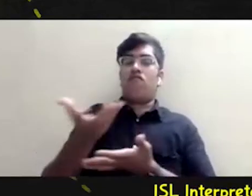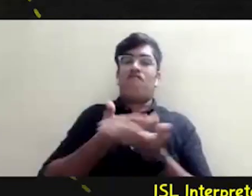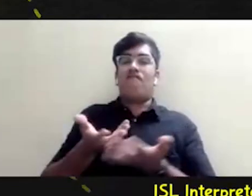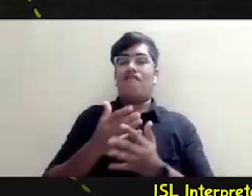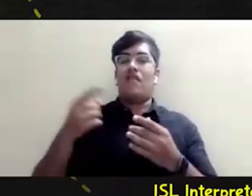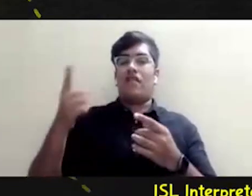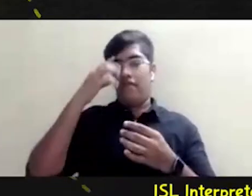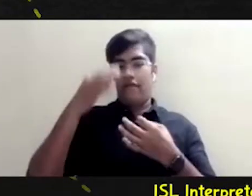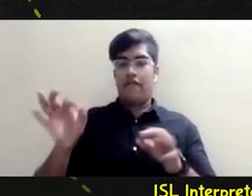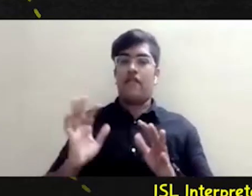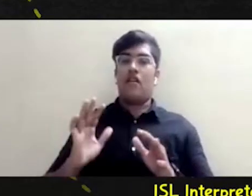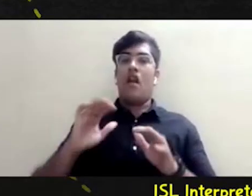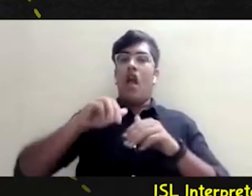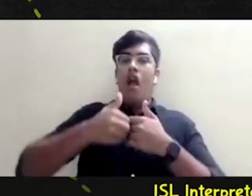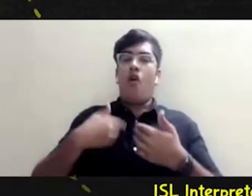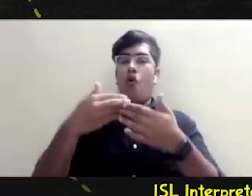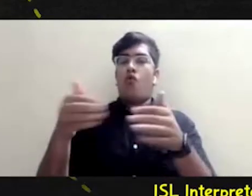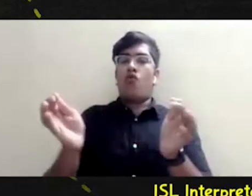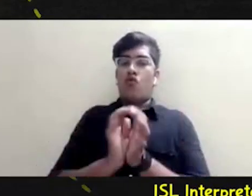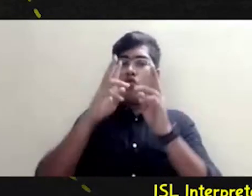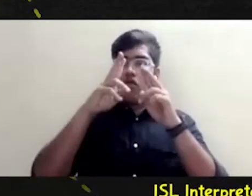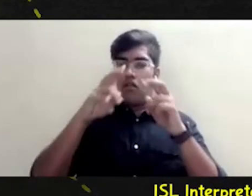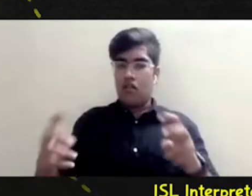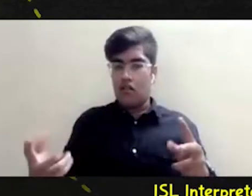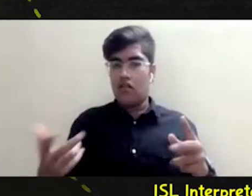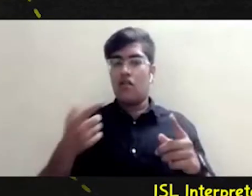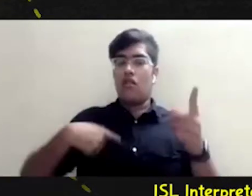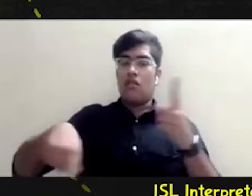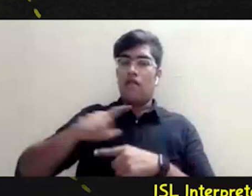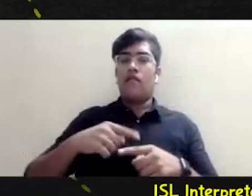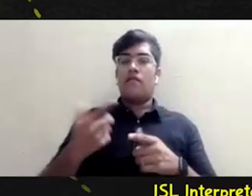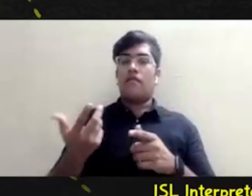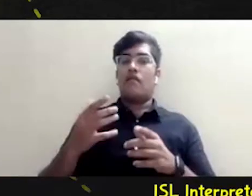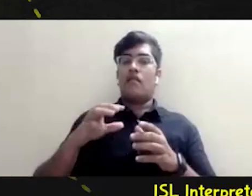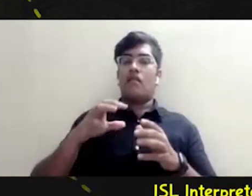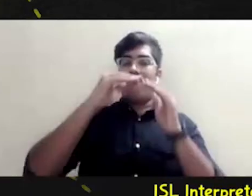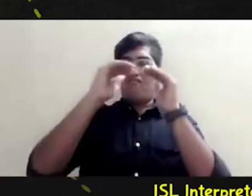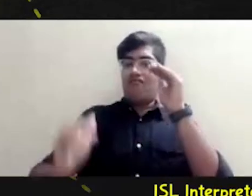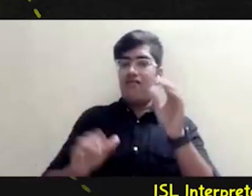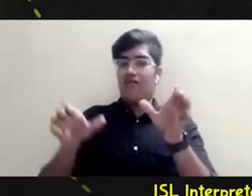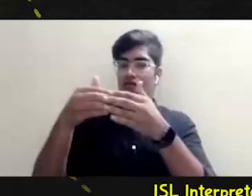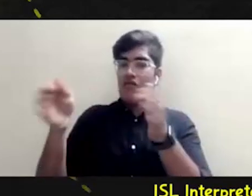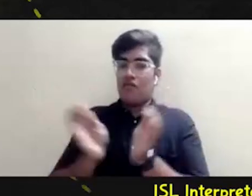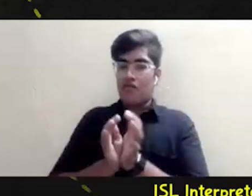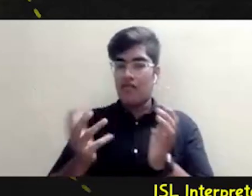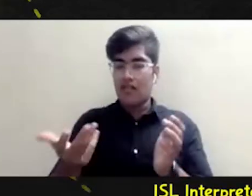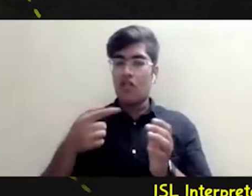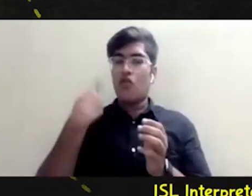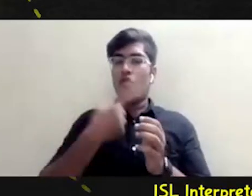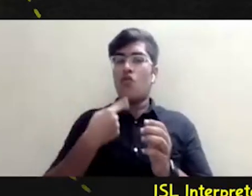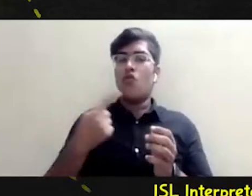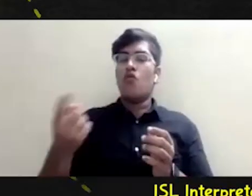how do you build that community of researchers within marginalized communities who are very, who goes closer